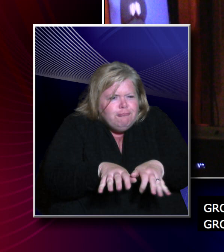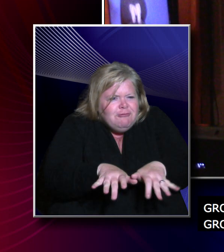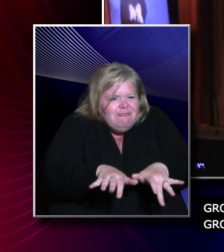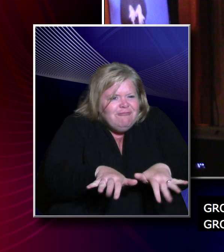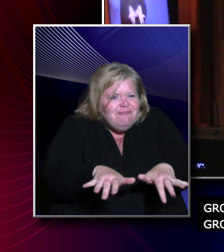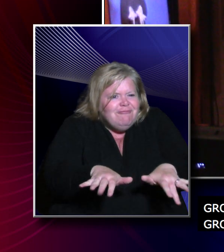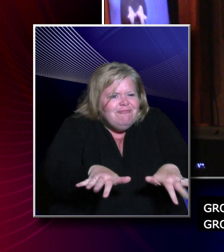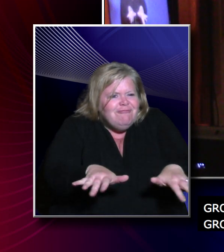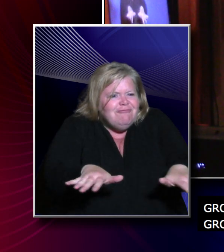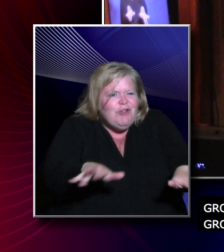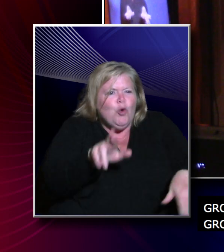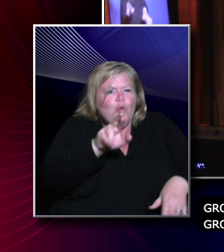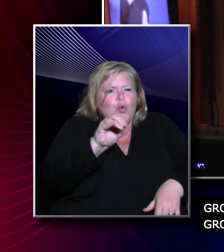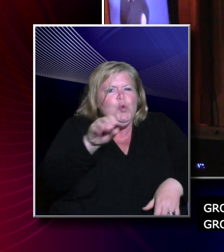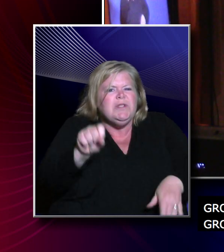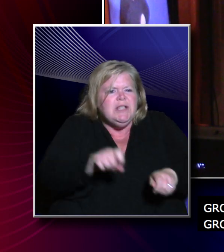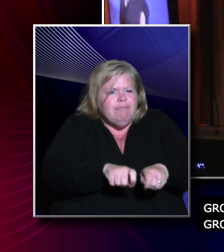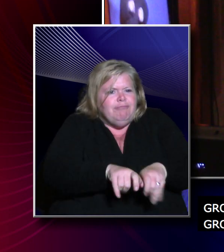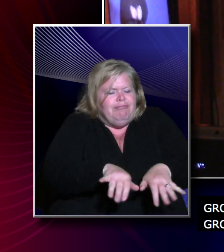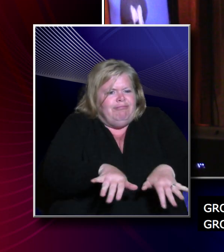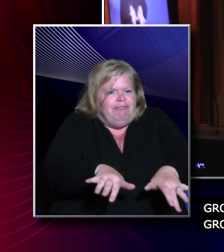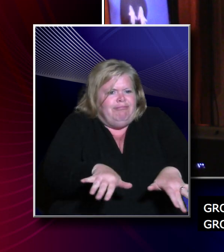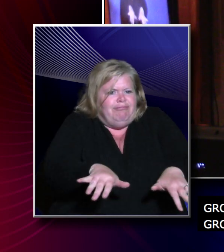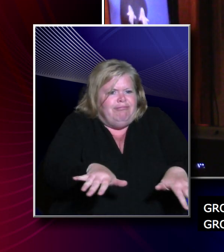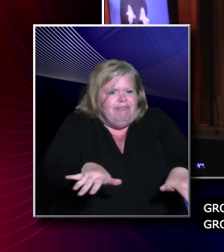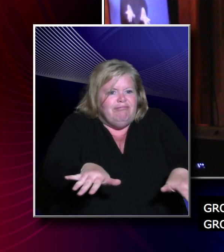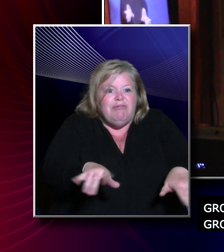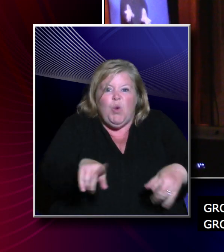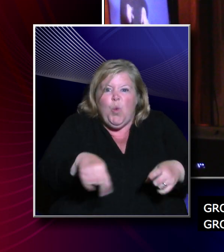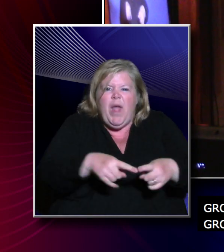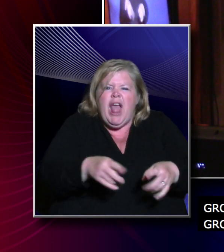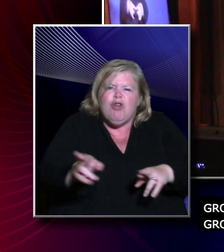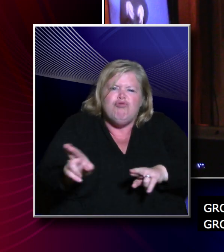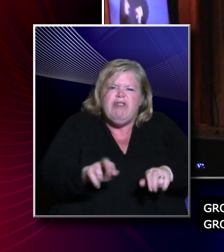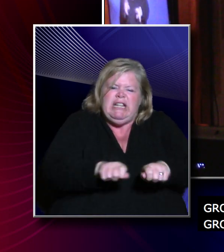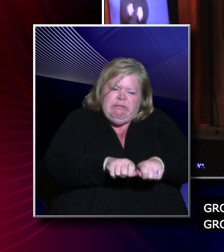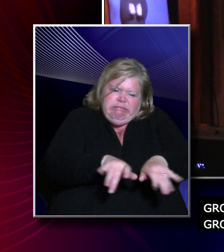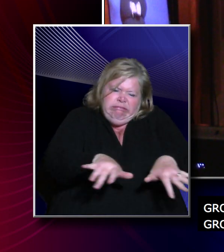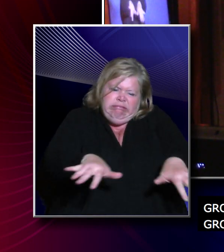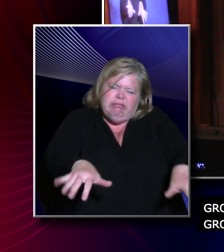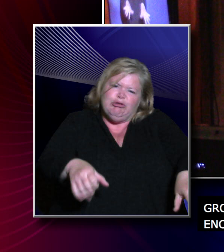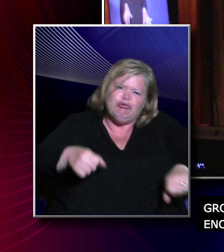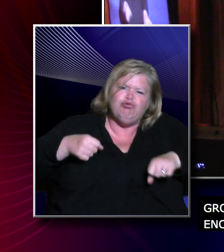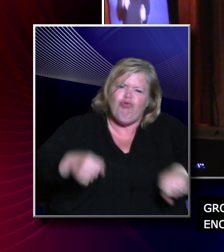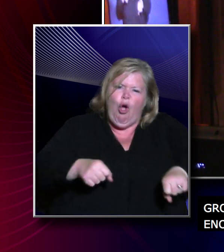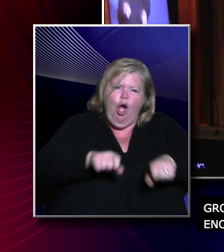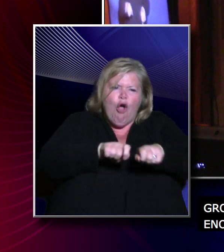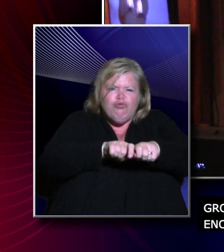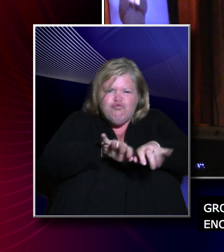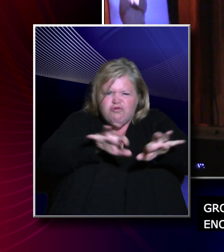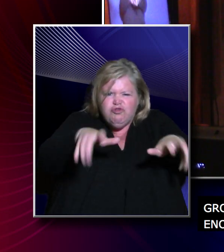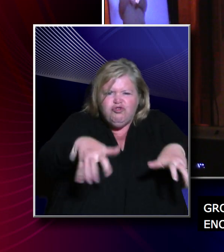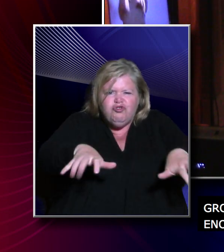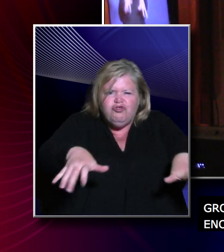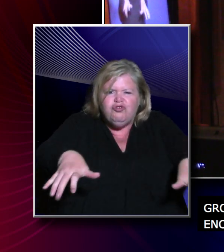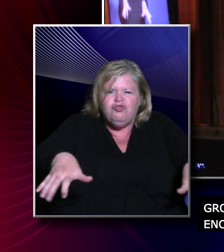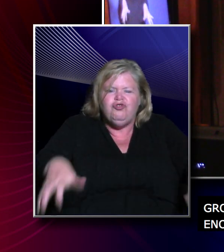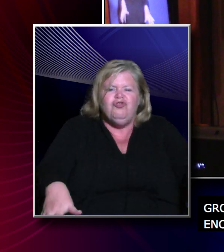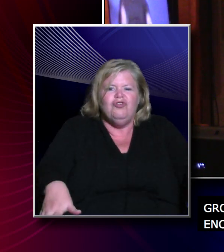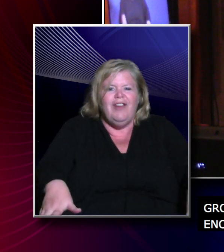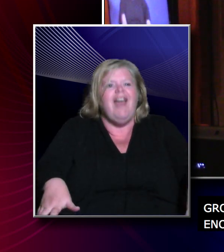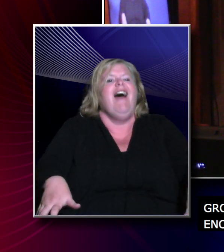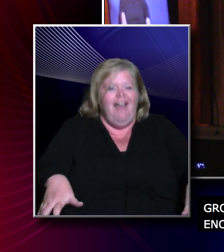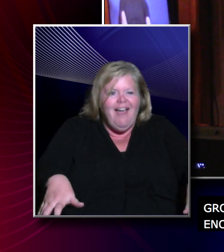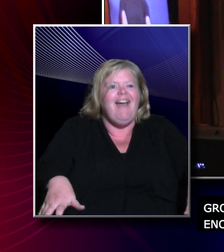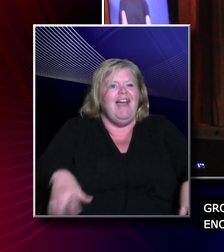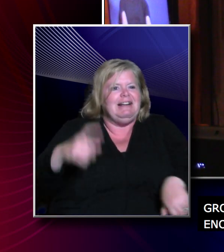roots. And once the roots were entrenched enough and strong enough, then it was time for it to